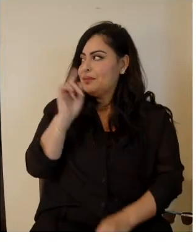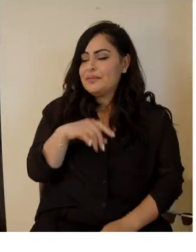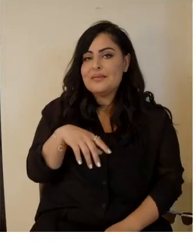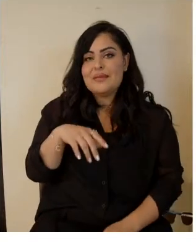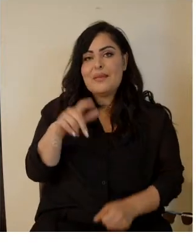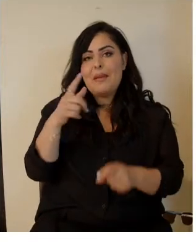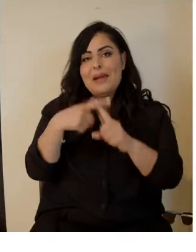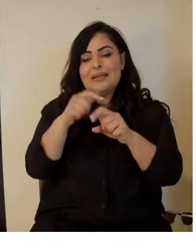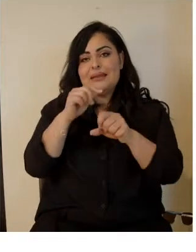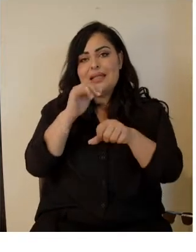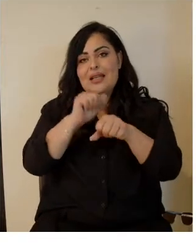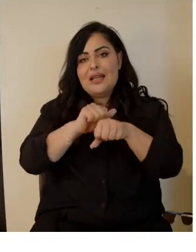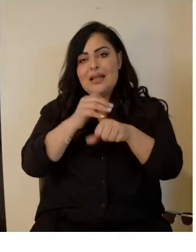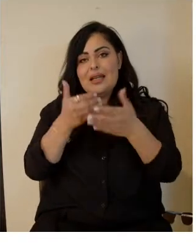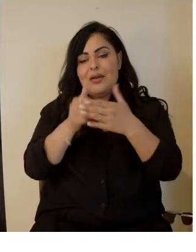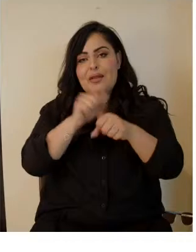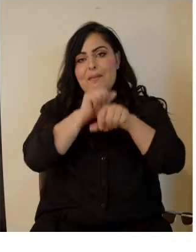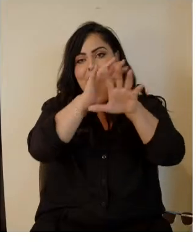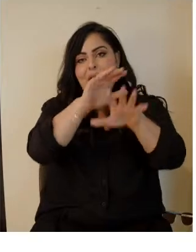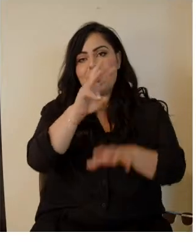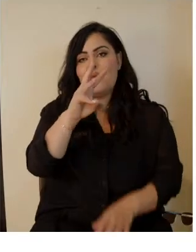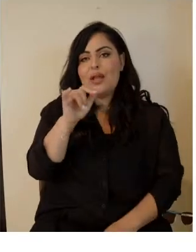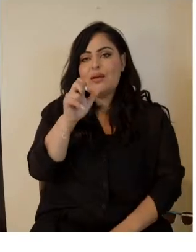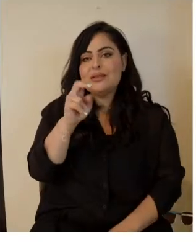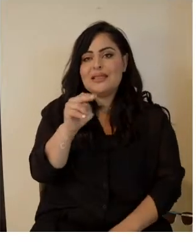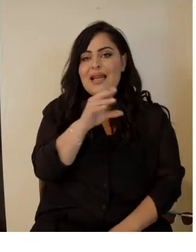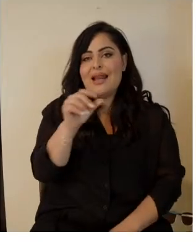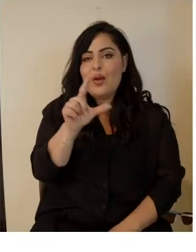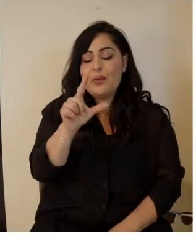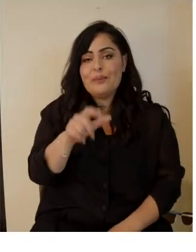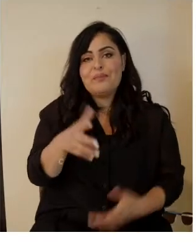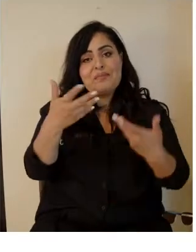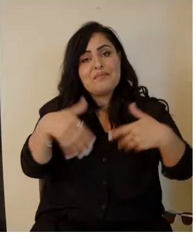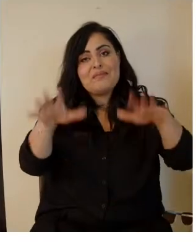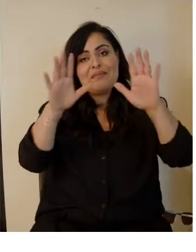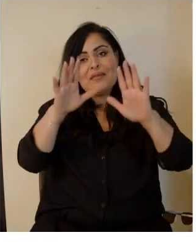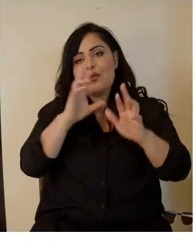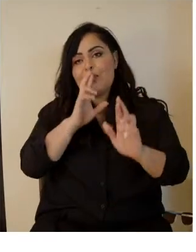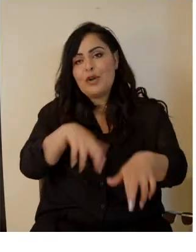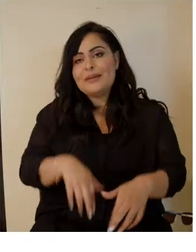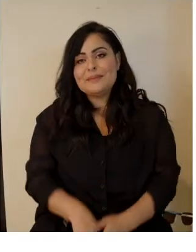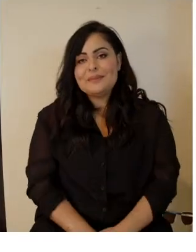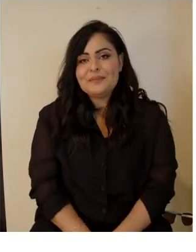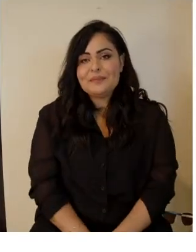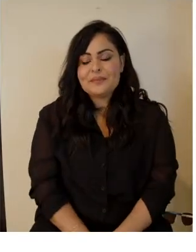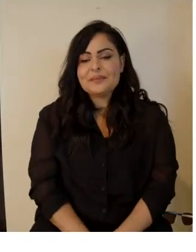this Mount Wilson and Mount Low area. End of report.